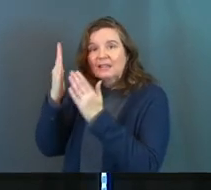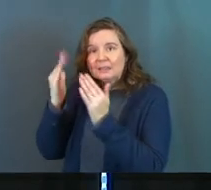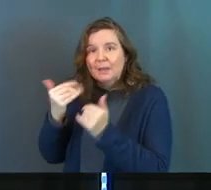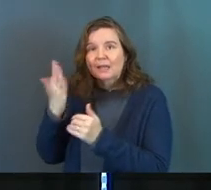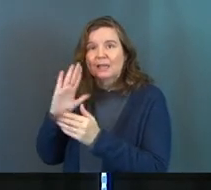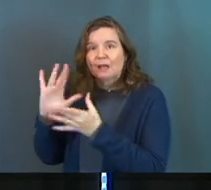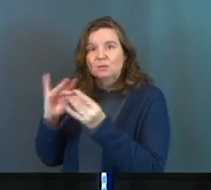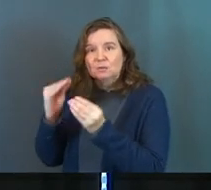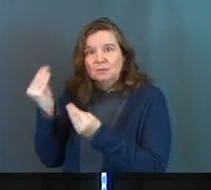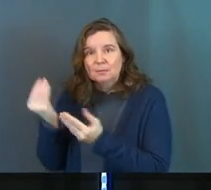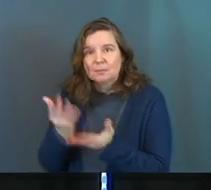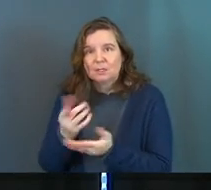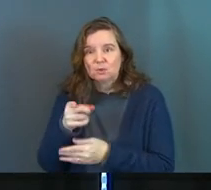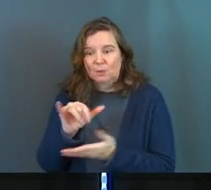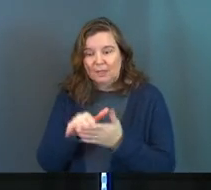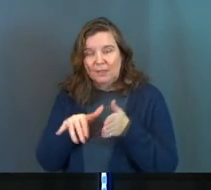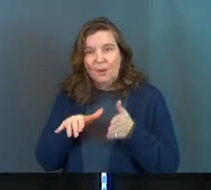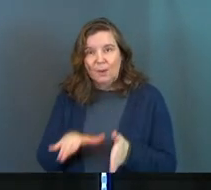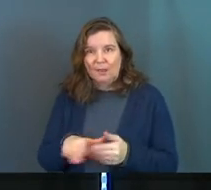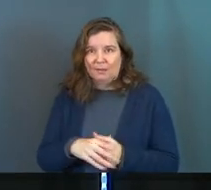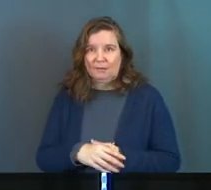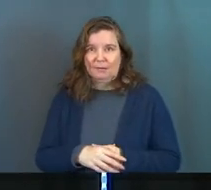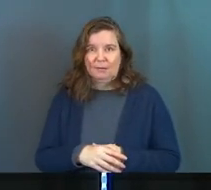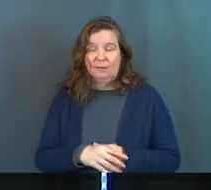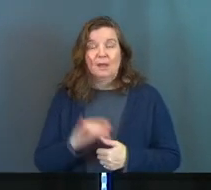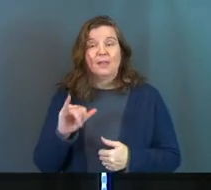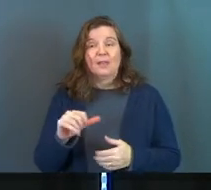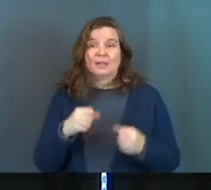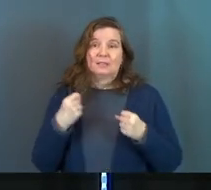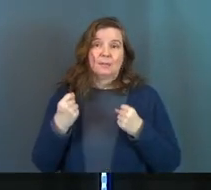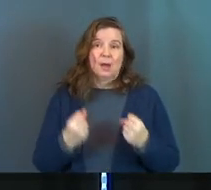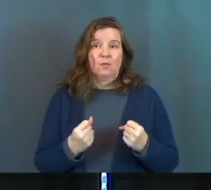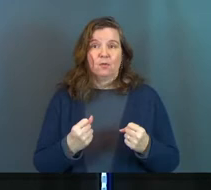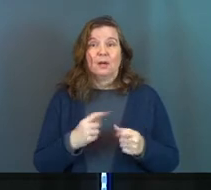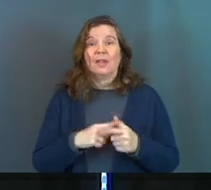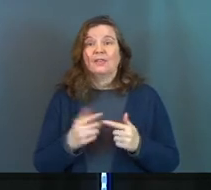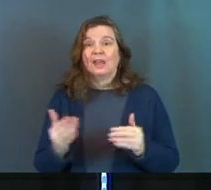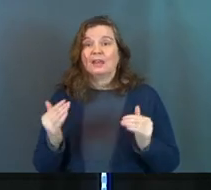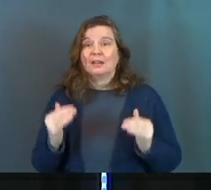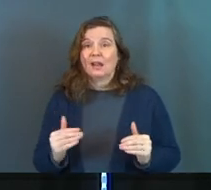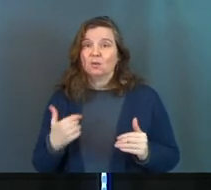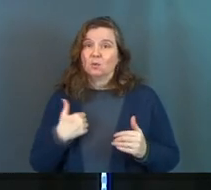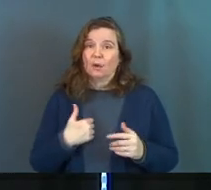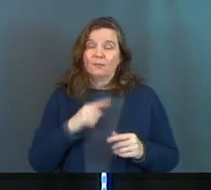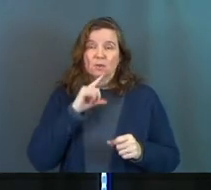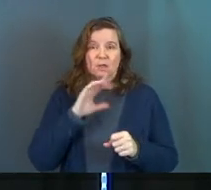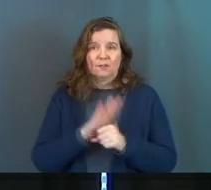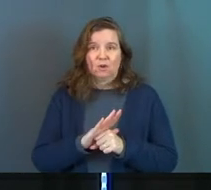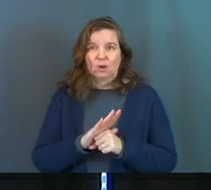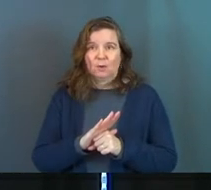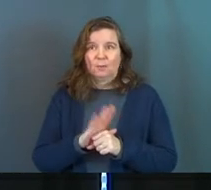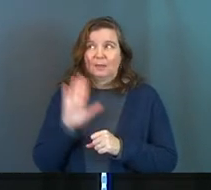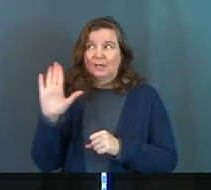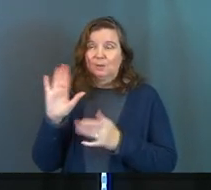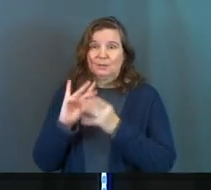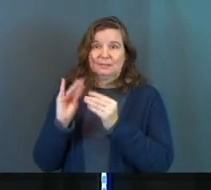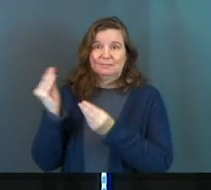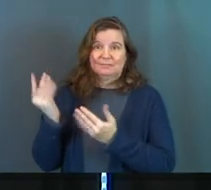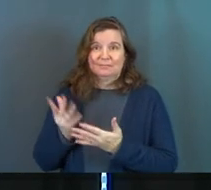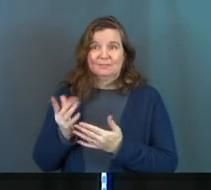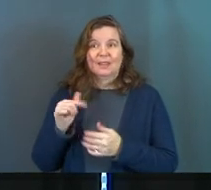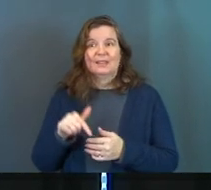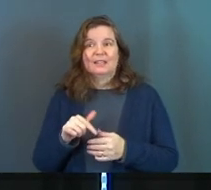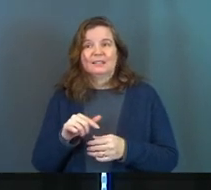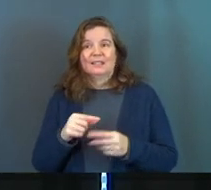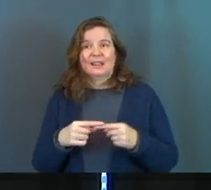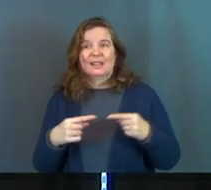expecting God to speak to you in that way. And that's powerful. And then next, you've got to confirm his voice. So